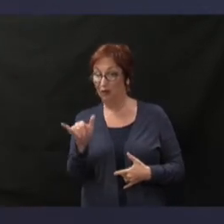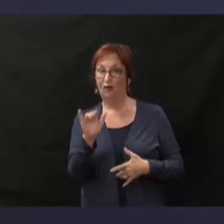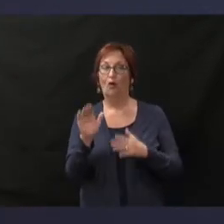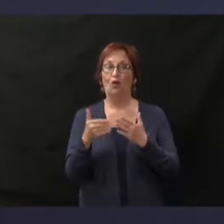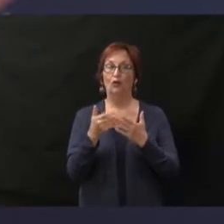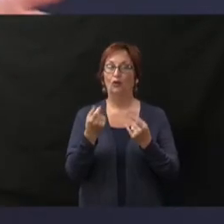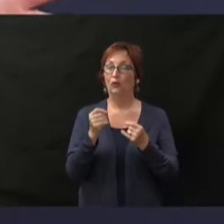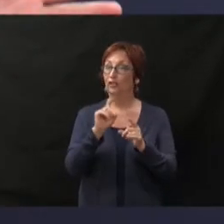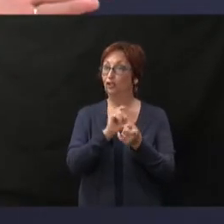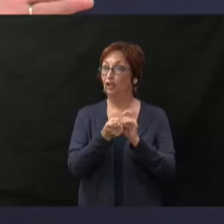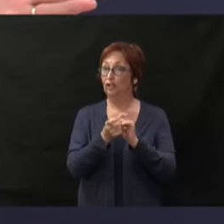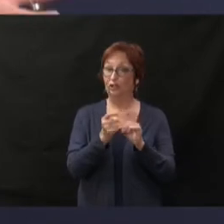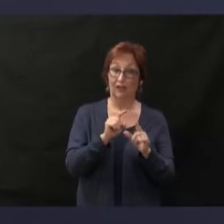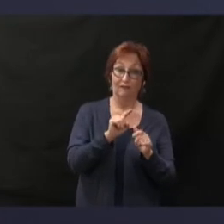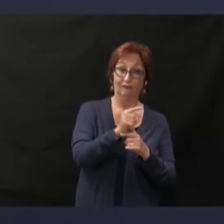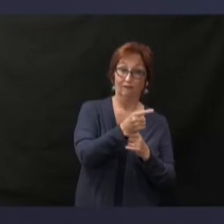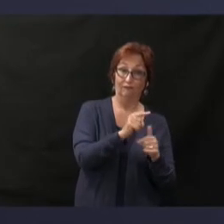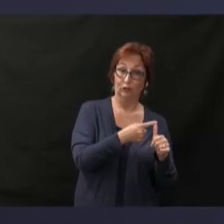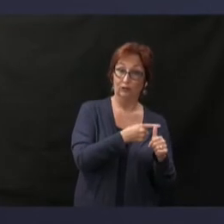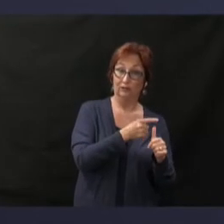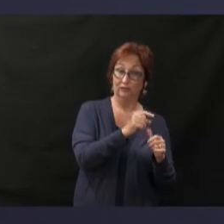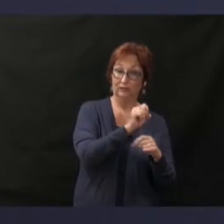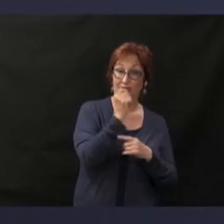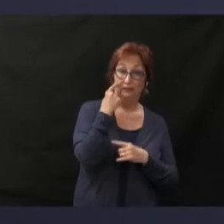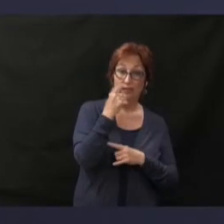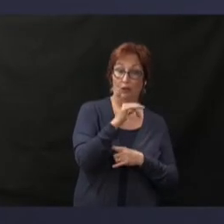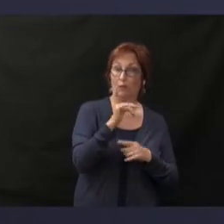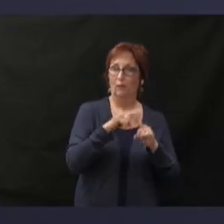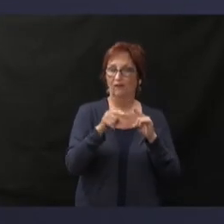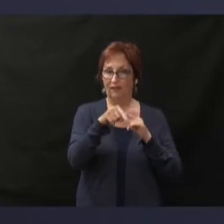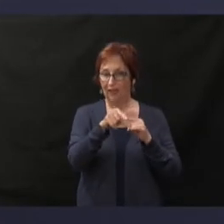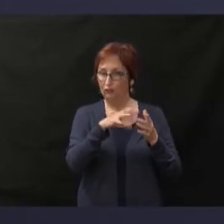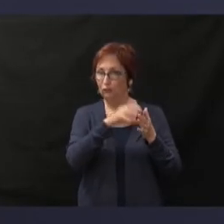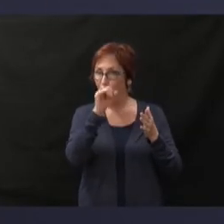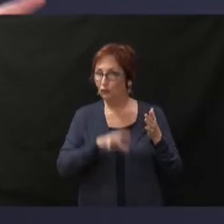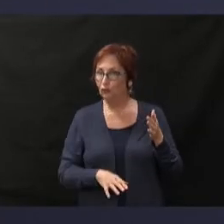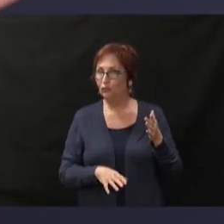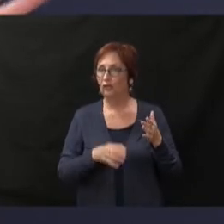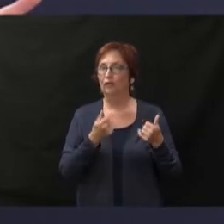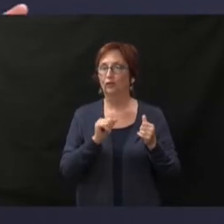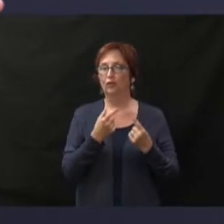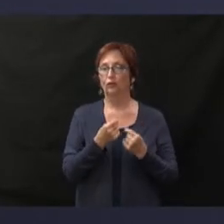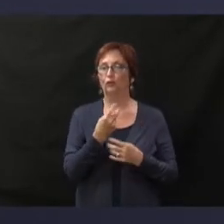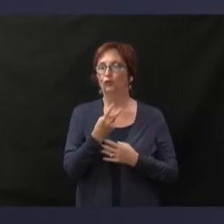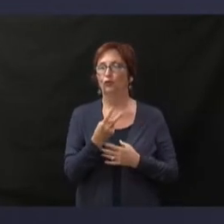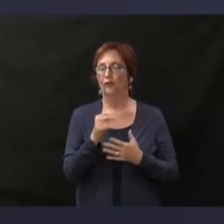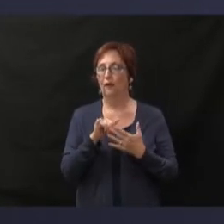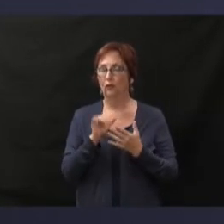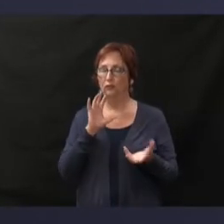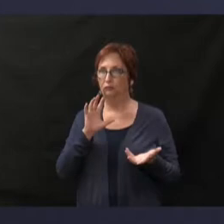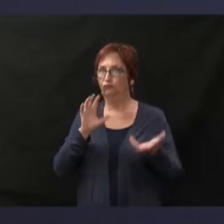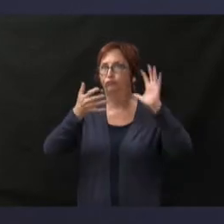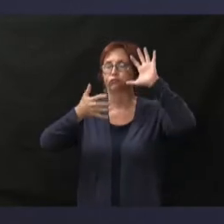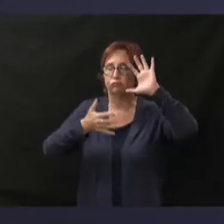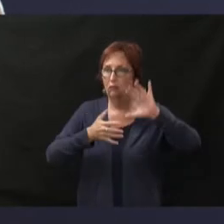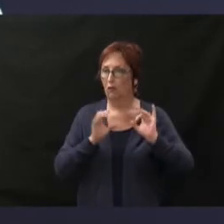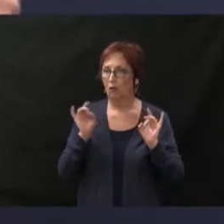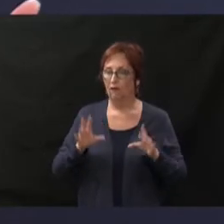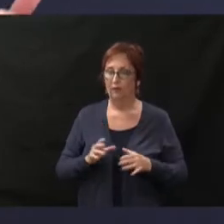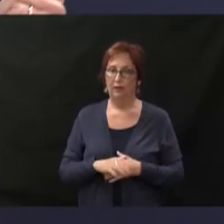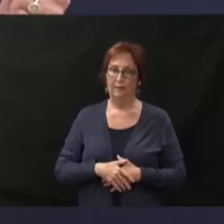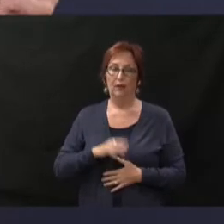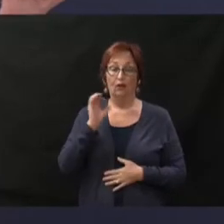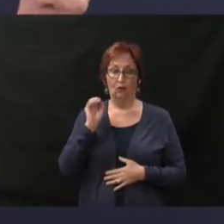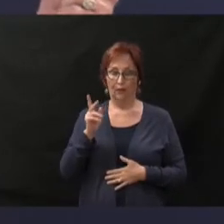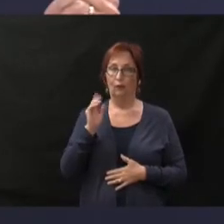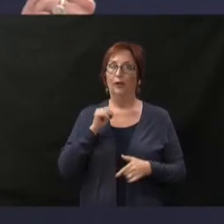her, it was, I tried to do two, and that was a train wreck. So I was like, okay, we're